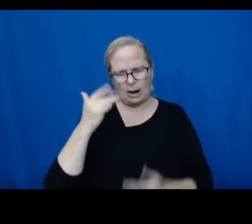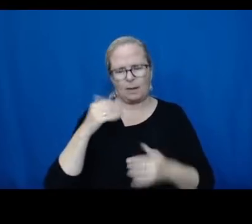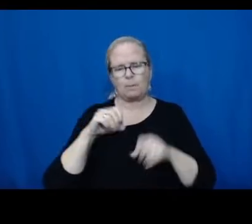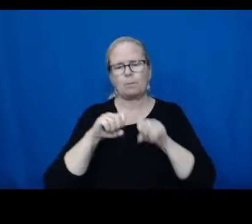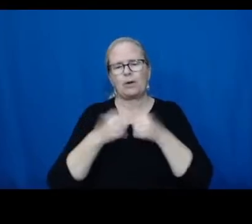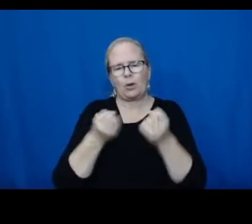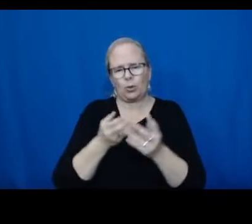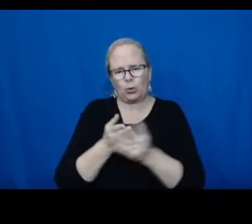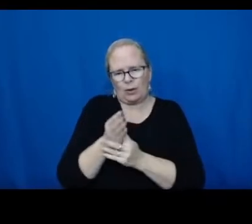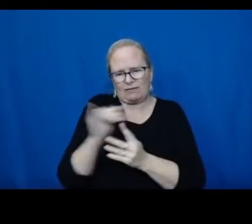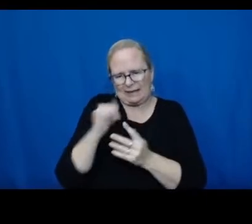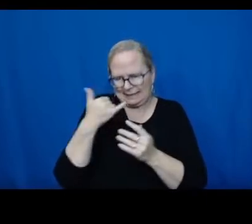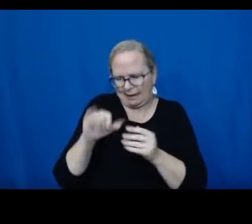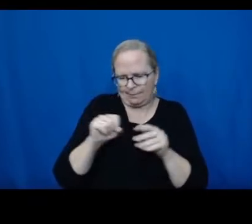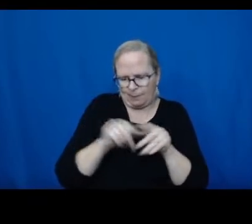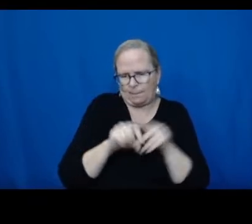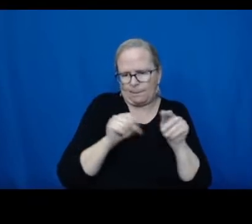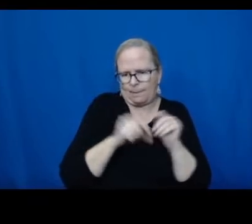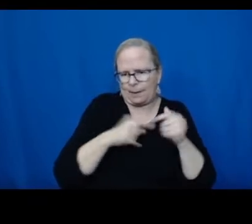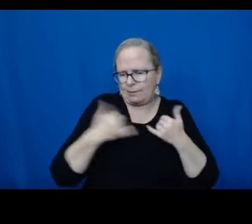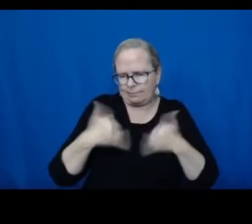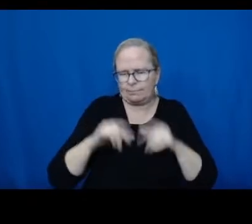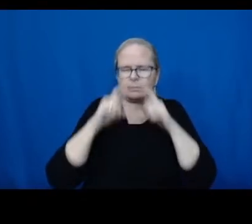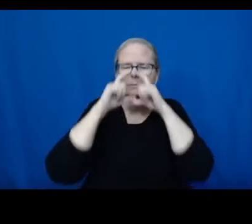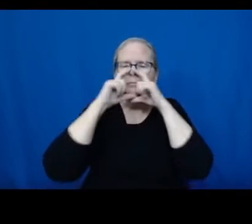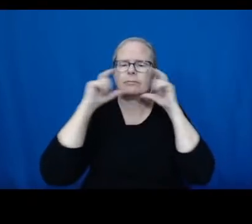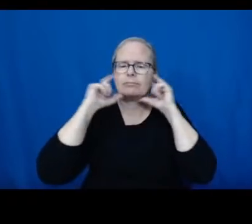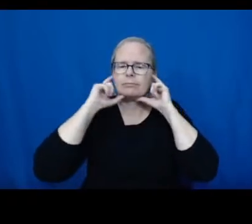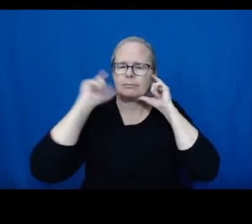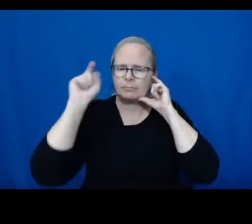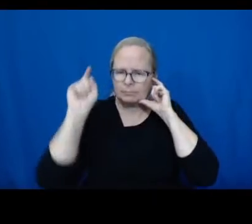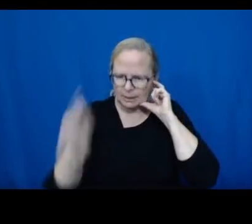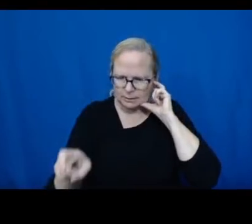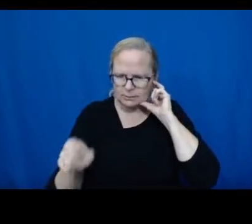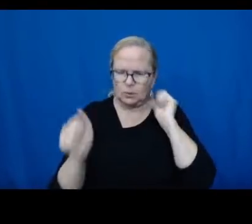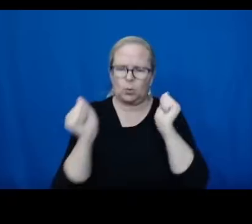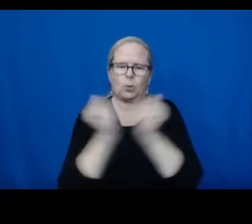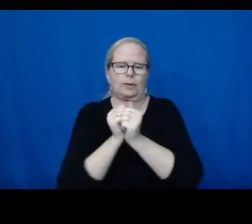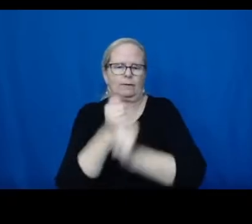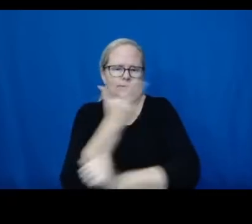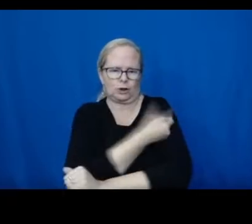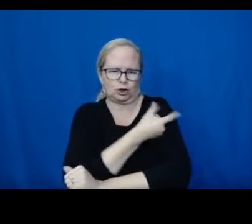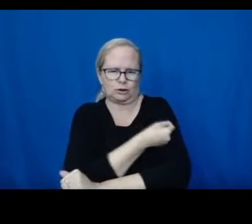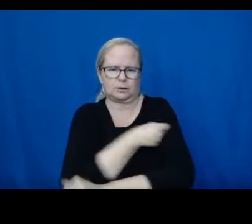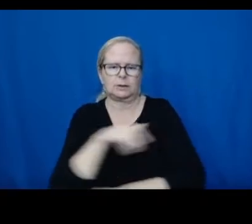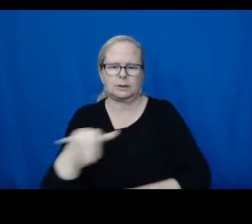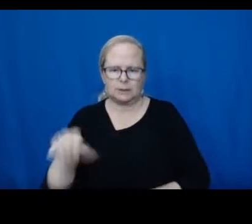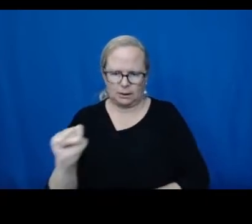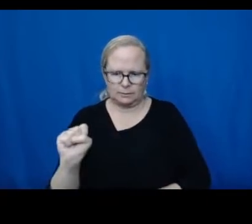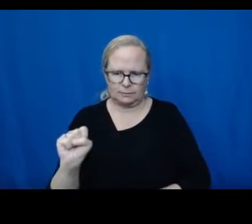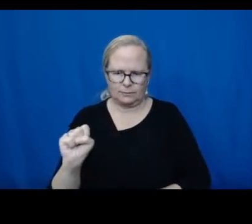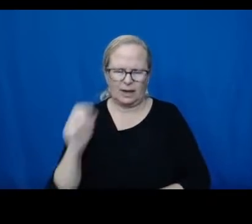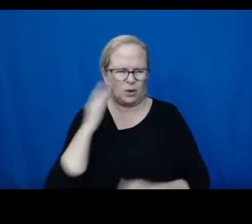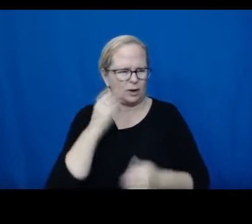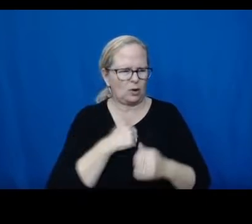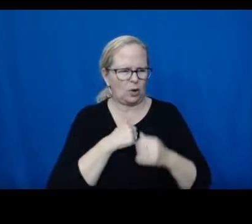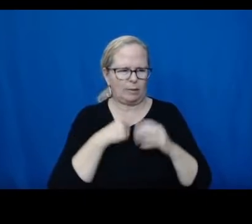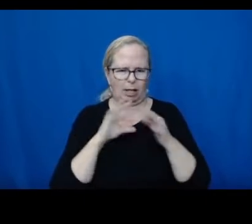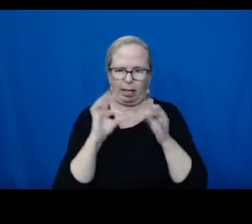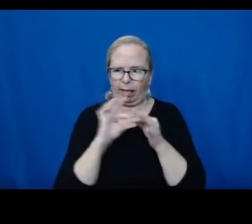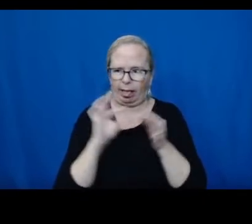long answer, but I hope that's a little bit hopeful. And I hope it says that we have a path forward as well after